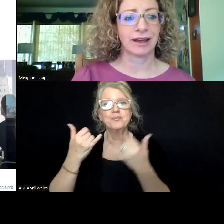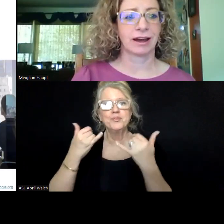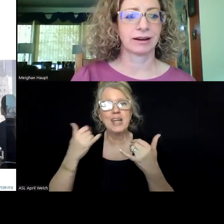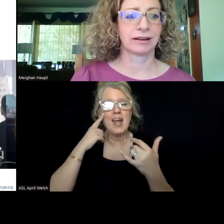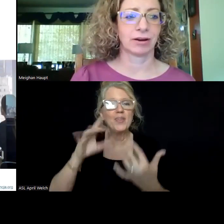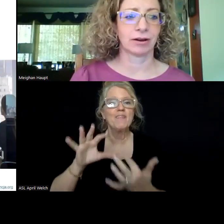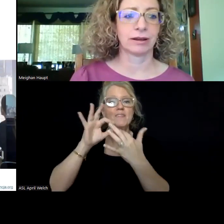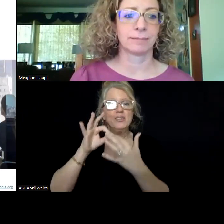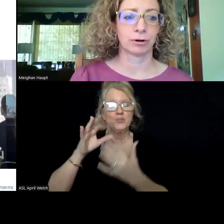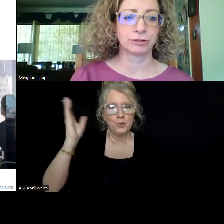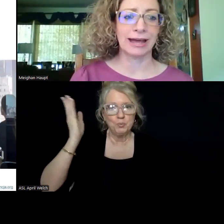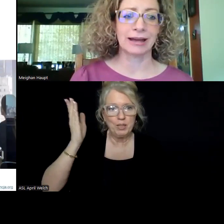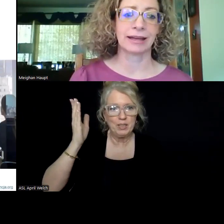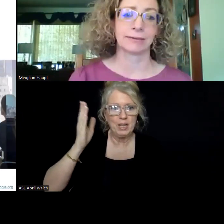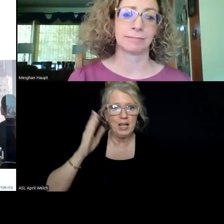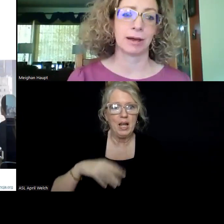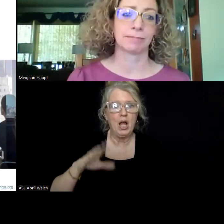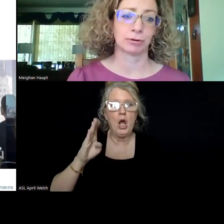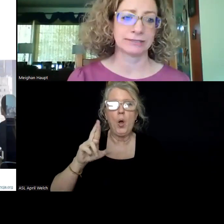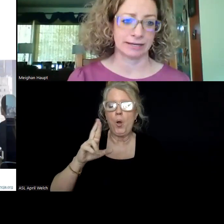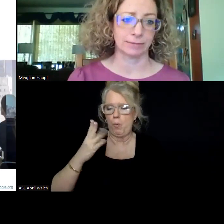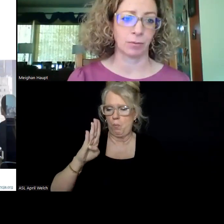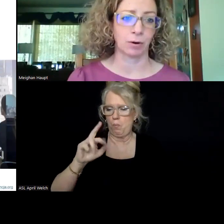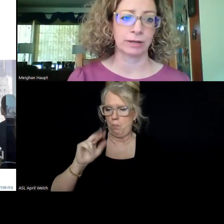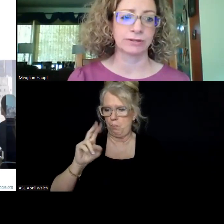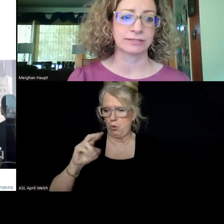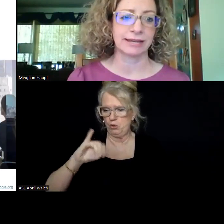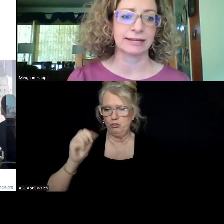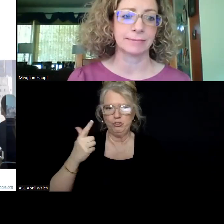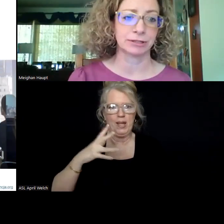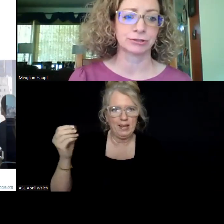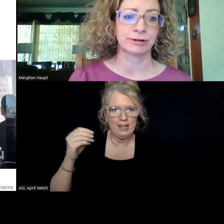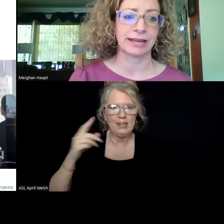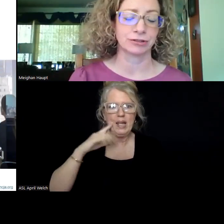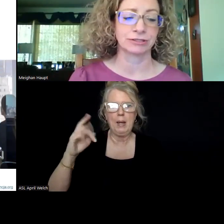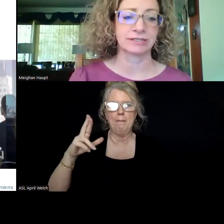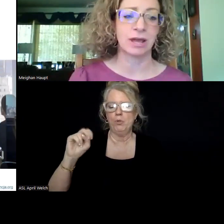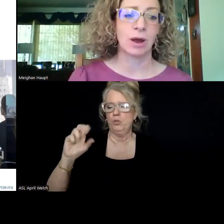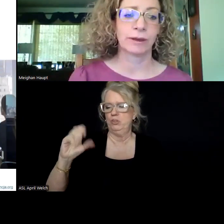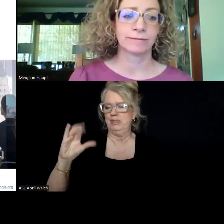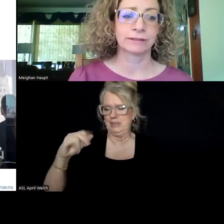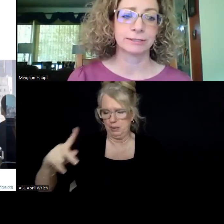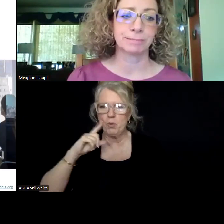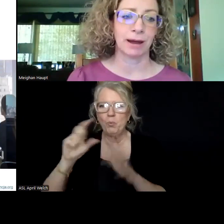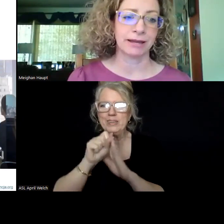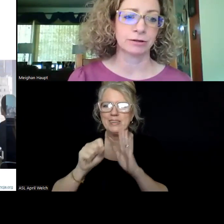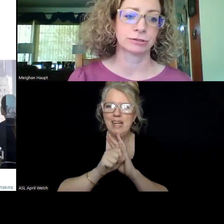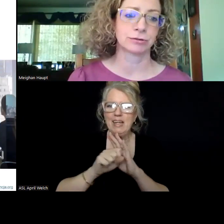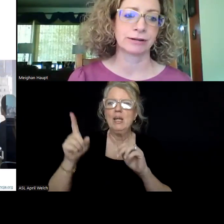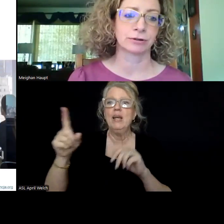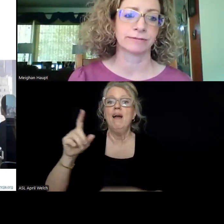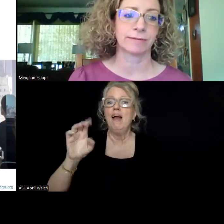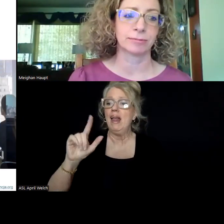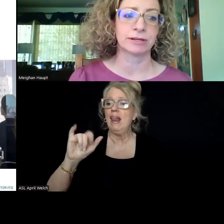presentation on Byrne JAG and Byrne SCIP, working with state administering agencies. We have Elizabeth Pike,